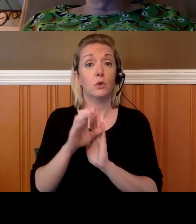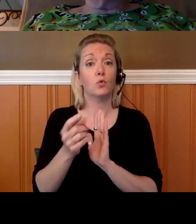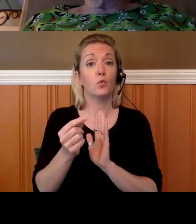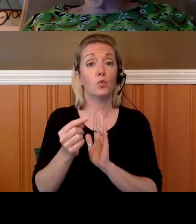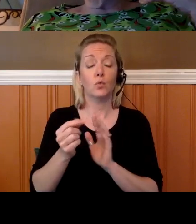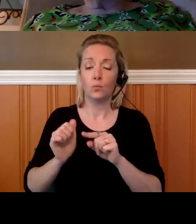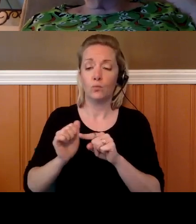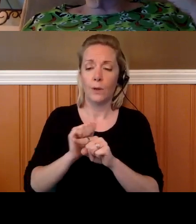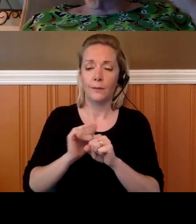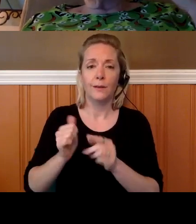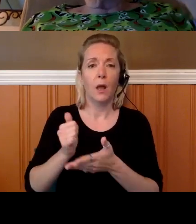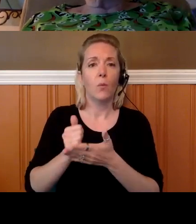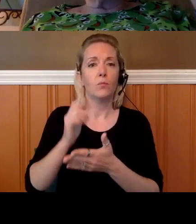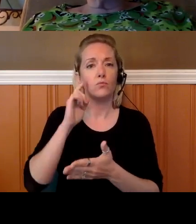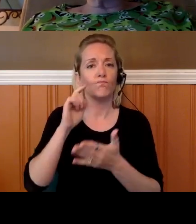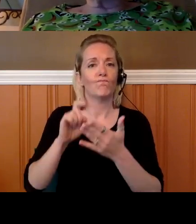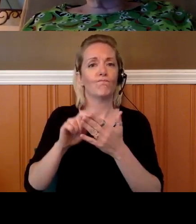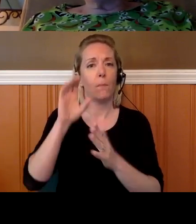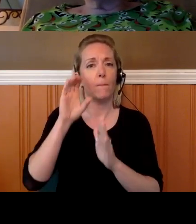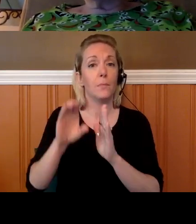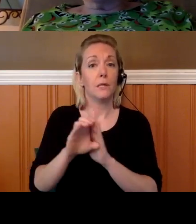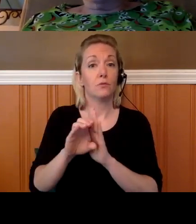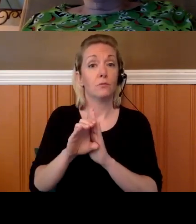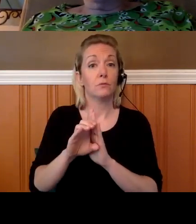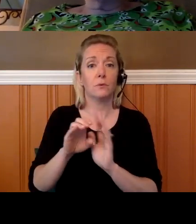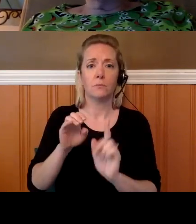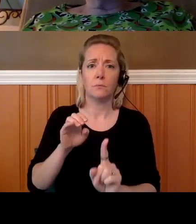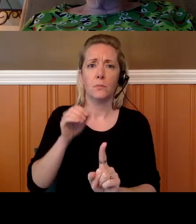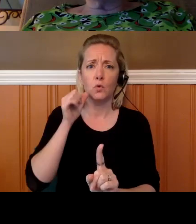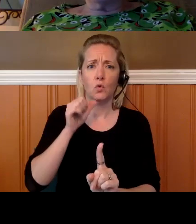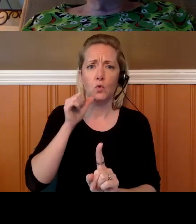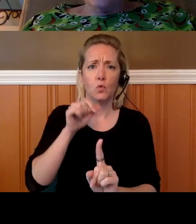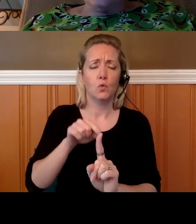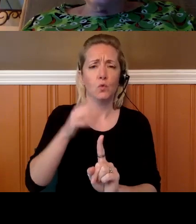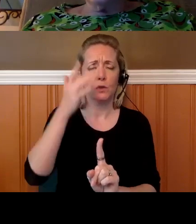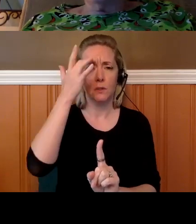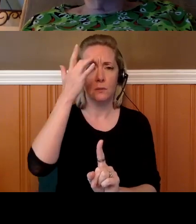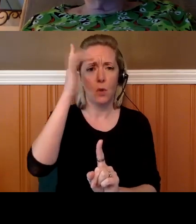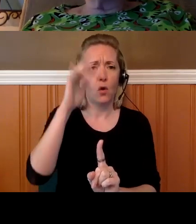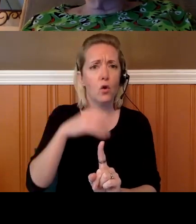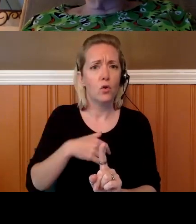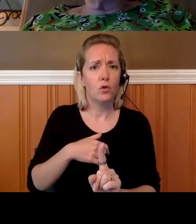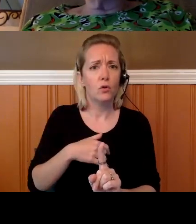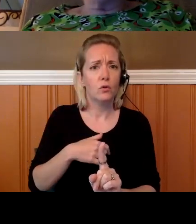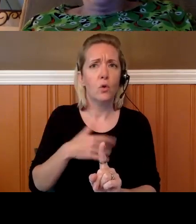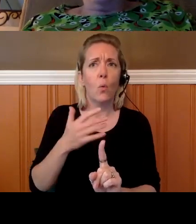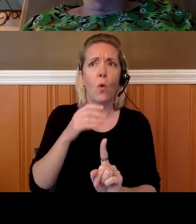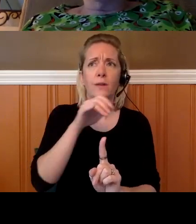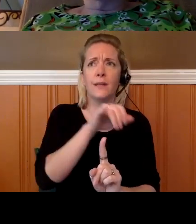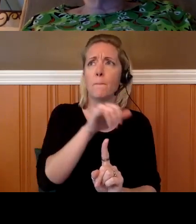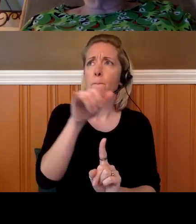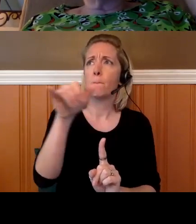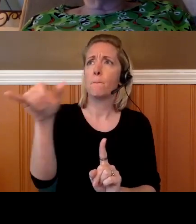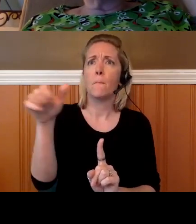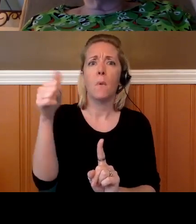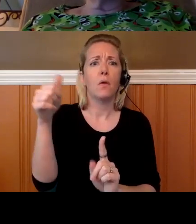the thing was, she was a smart kid and wanted the content that everybody else had. So